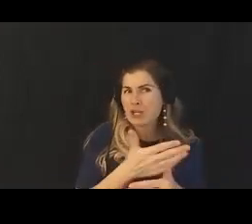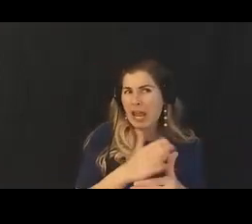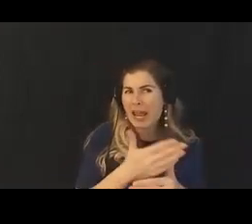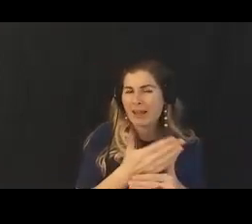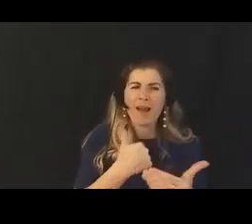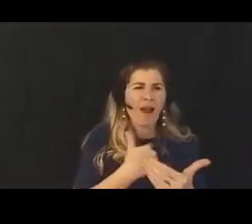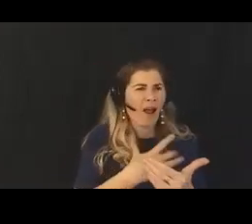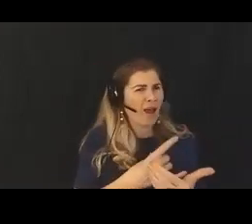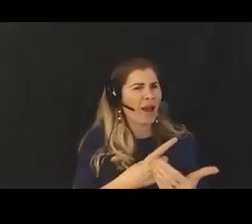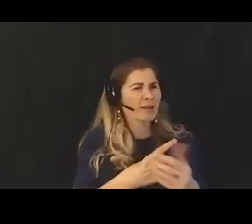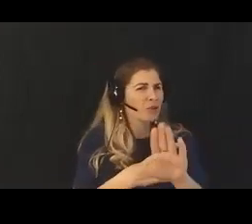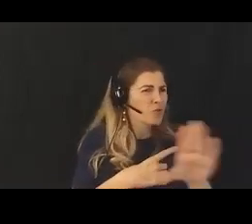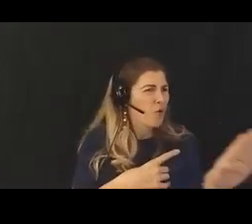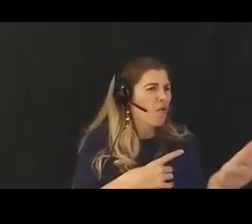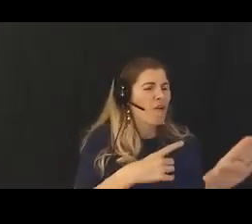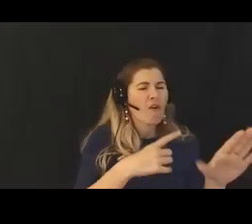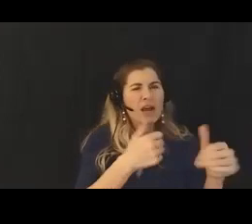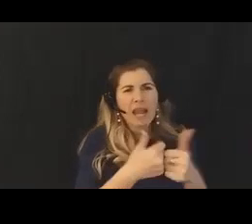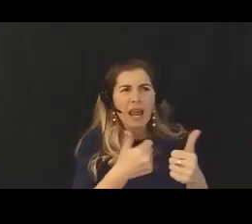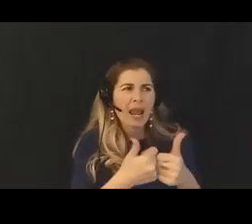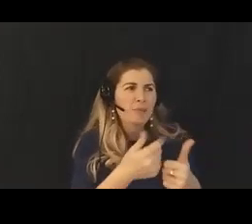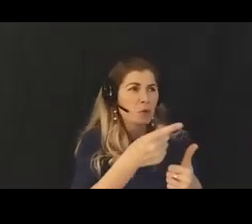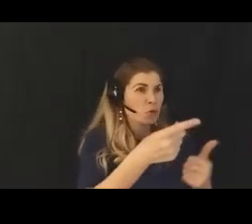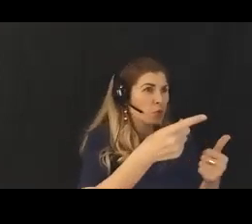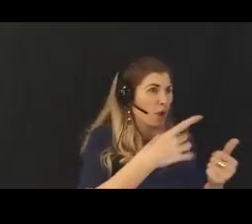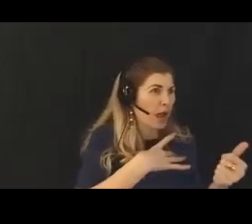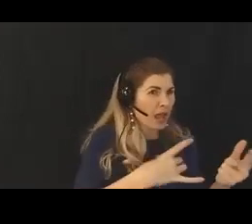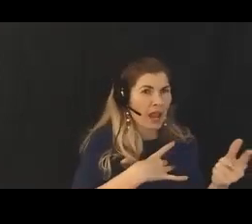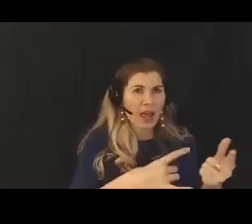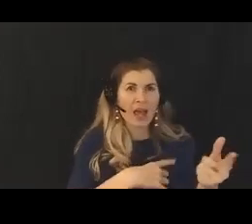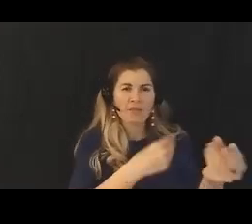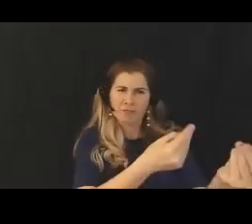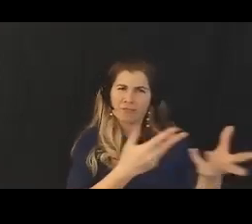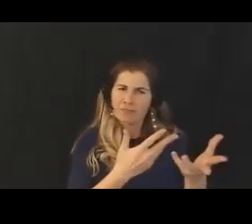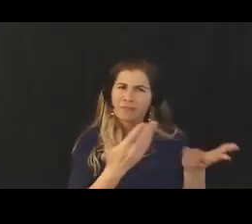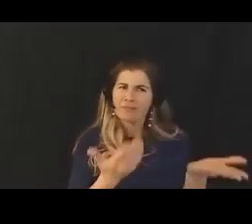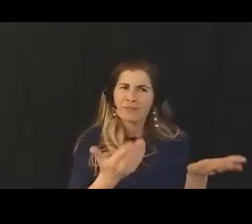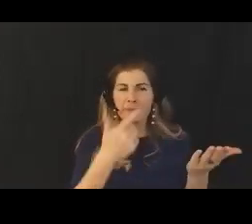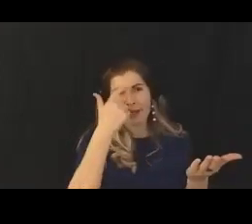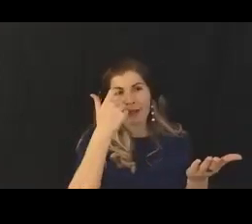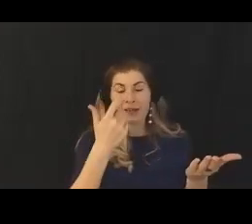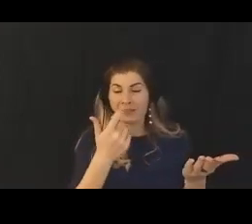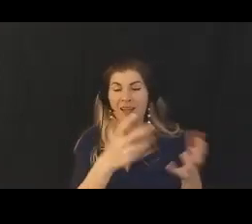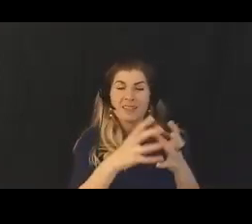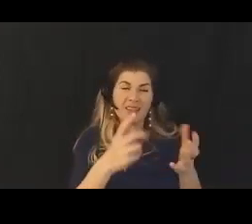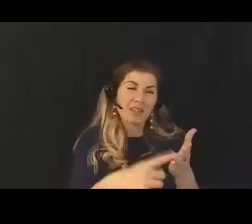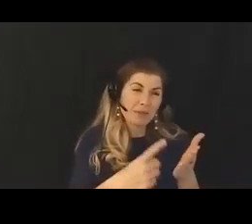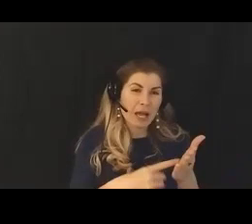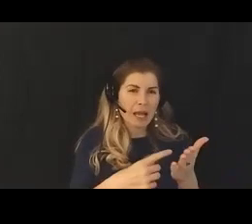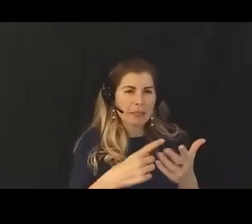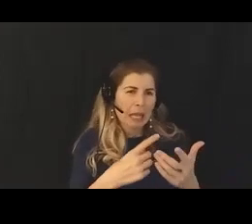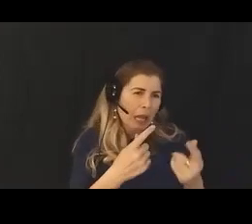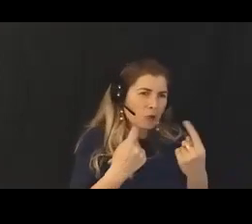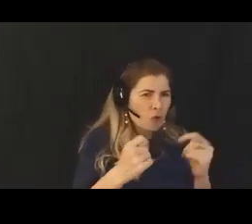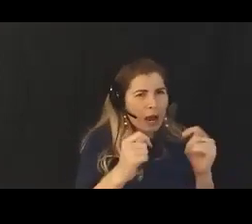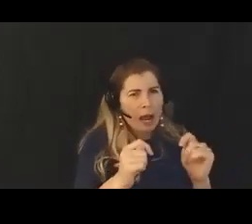learning from other teaching artists and educators, different games that are working for you, especially in this virtual format, because it is a lot of trial and error. And in part